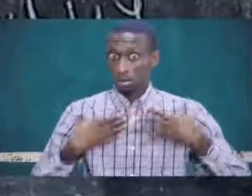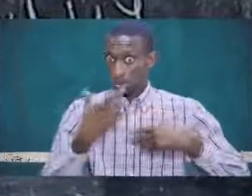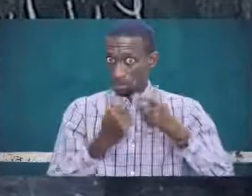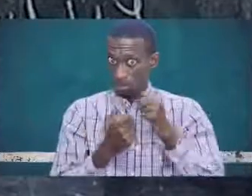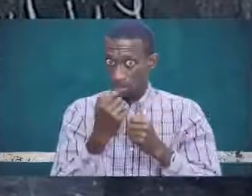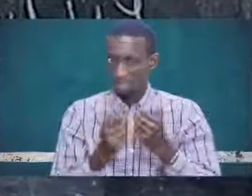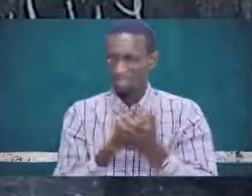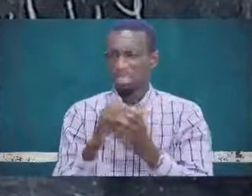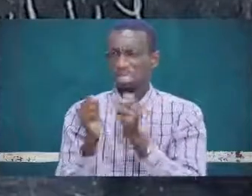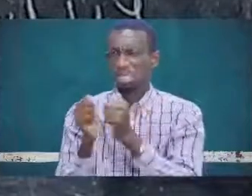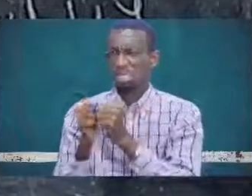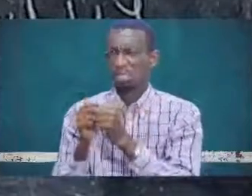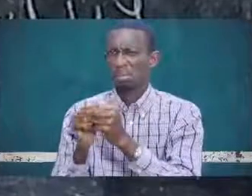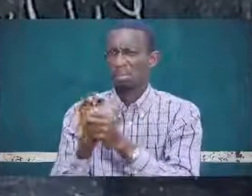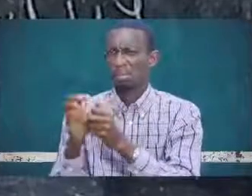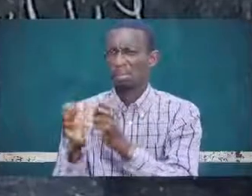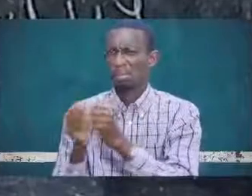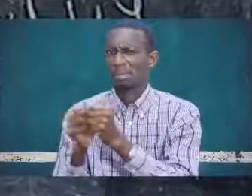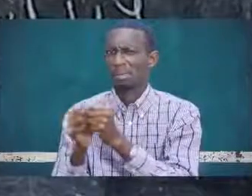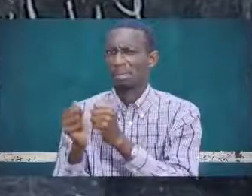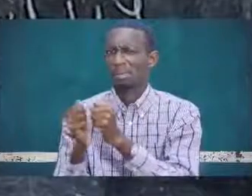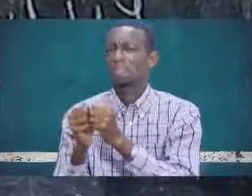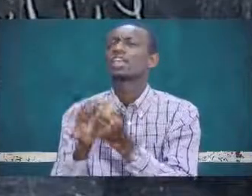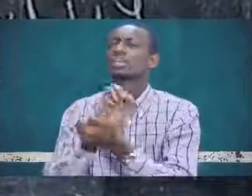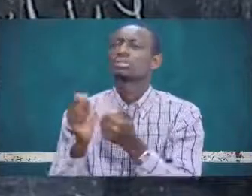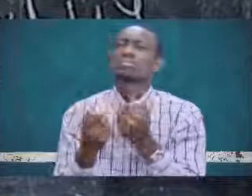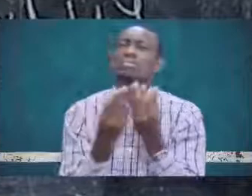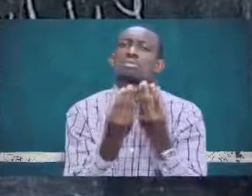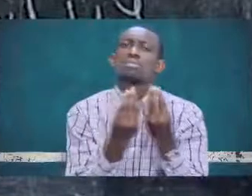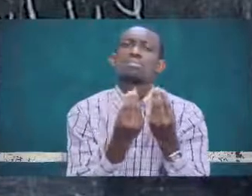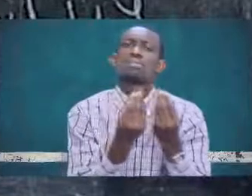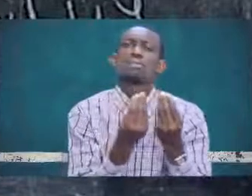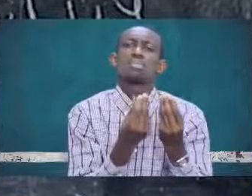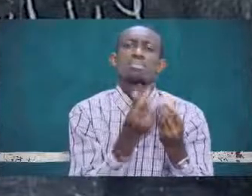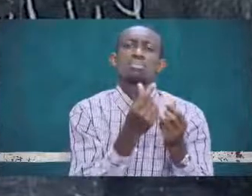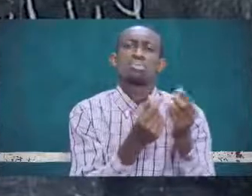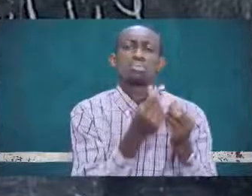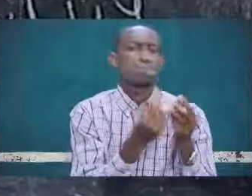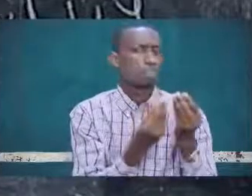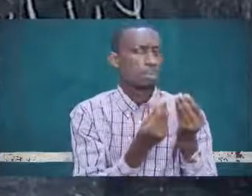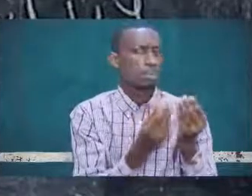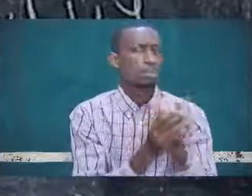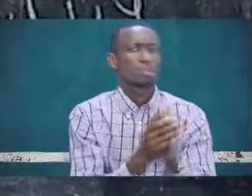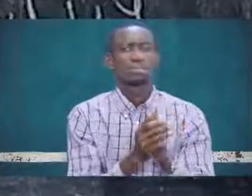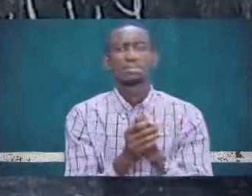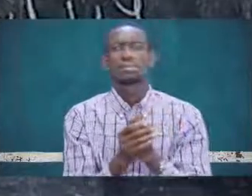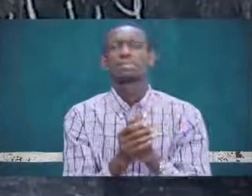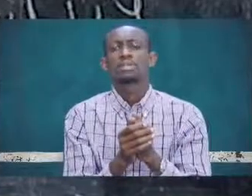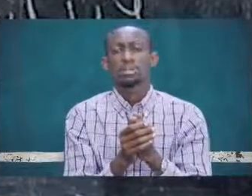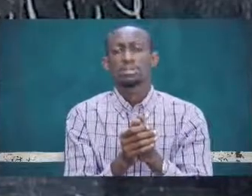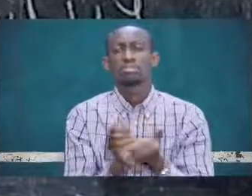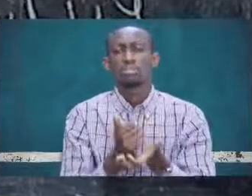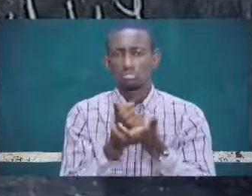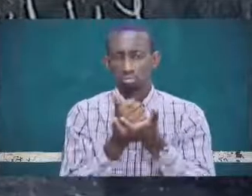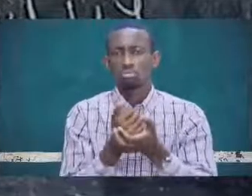soluble milk into insoluble milk, which is called casein, and that one provides a suitable environment for pepsin